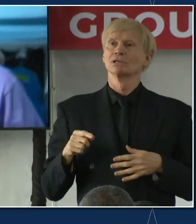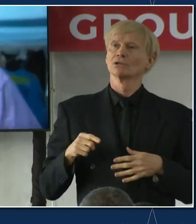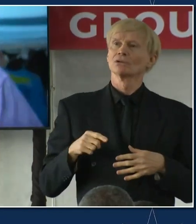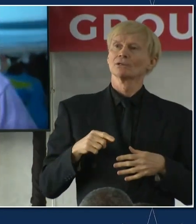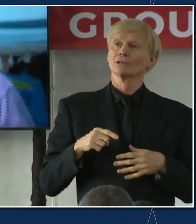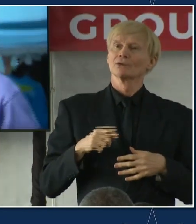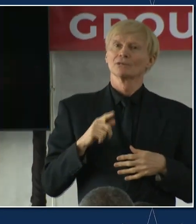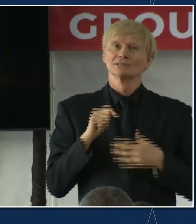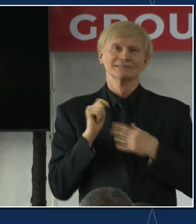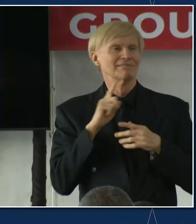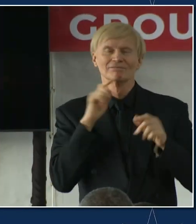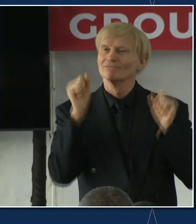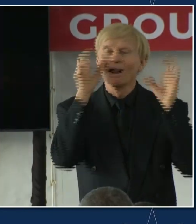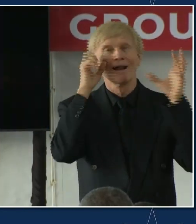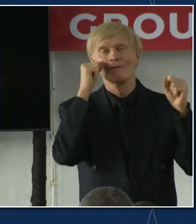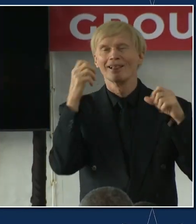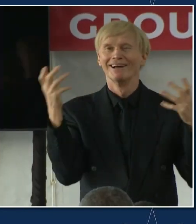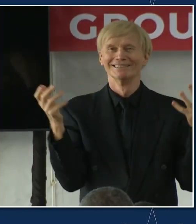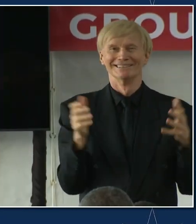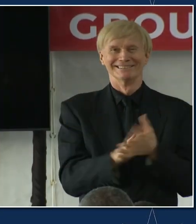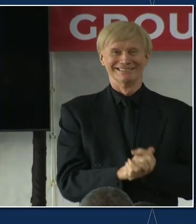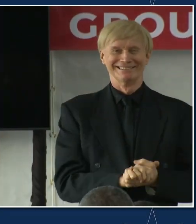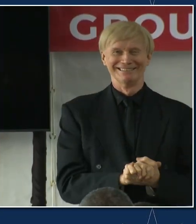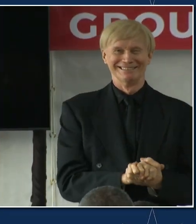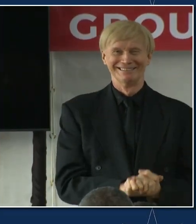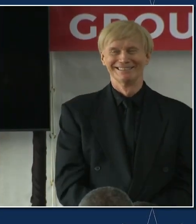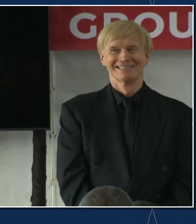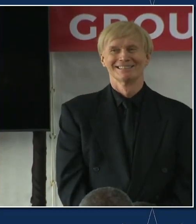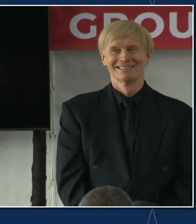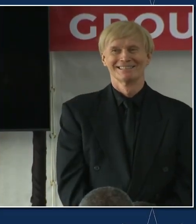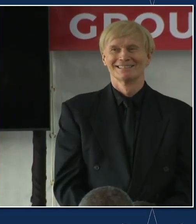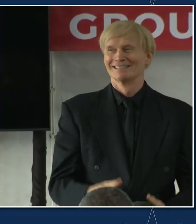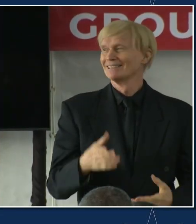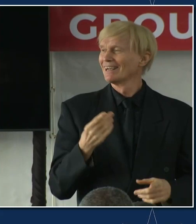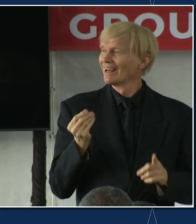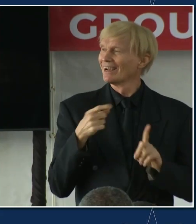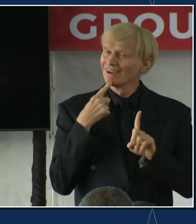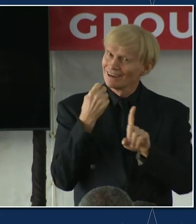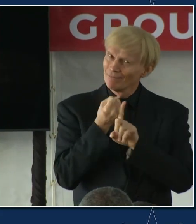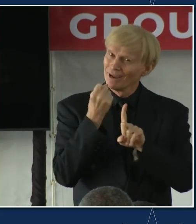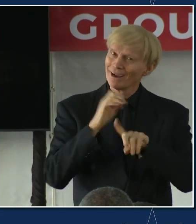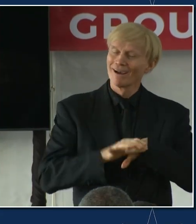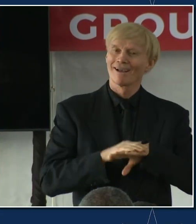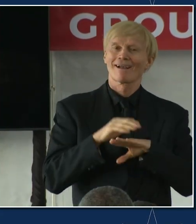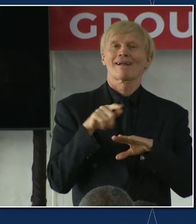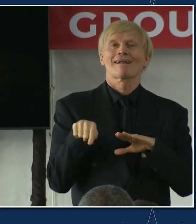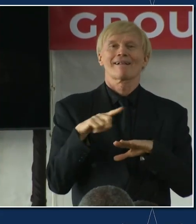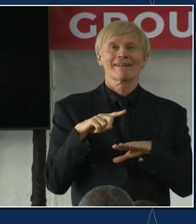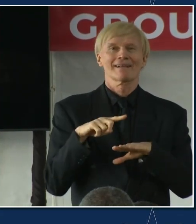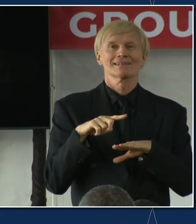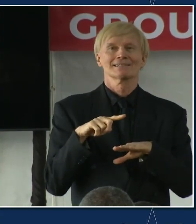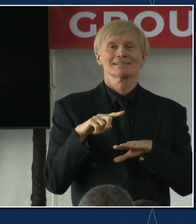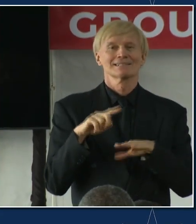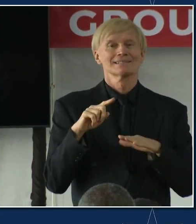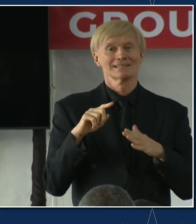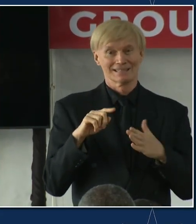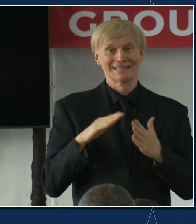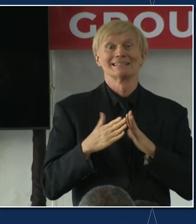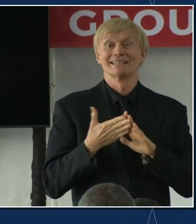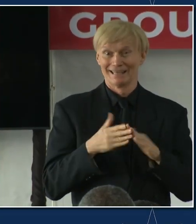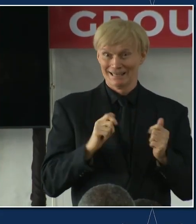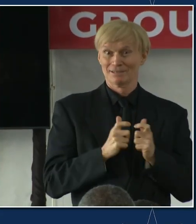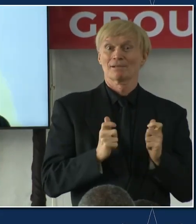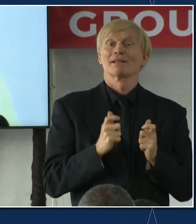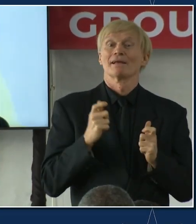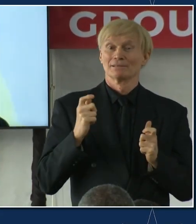but it's phenomenal. I know it's going to have an amazing impact on the city, doing big things. I'm proud of